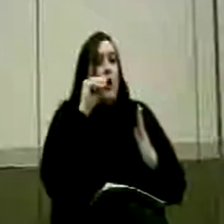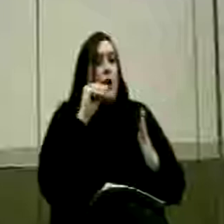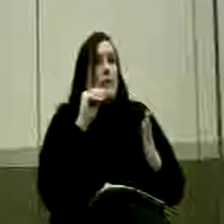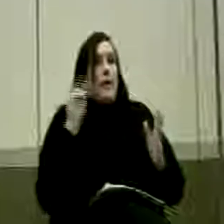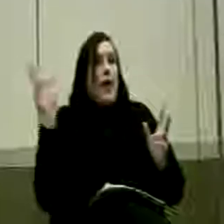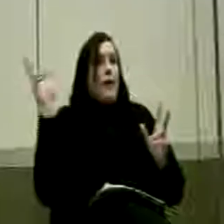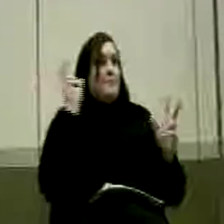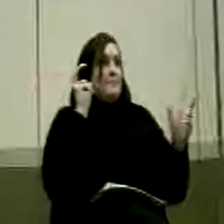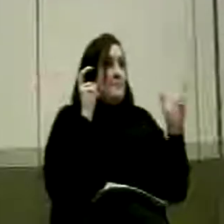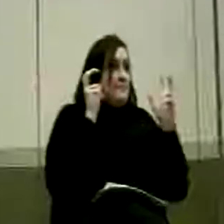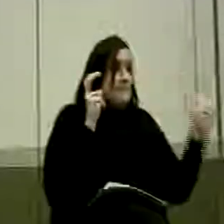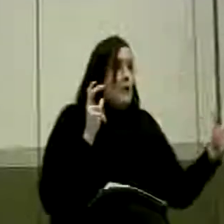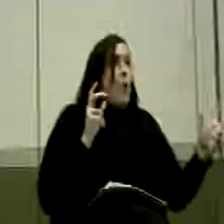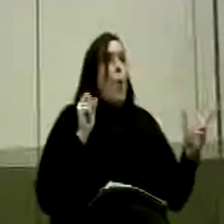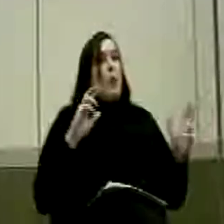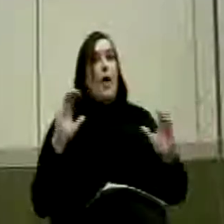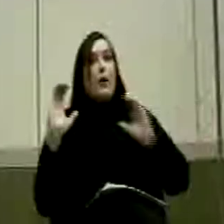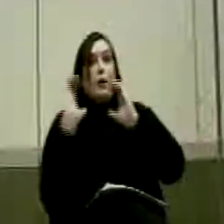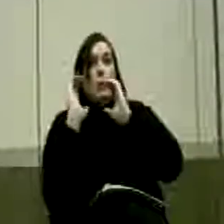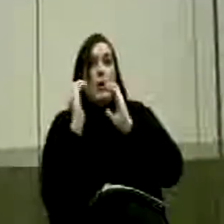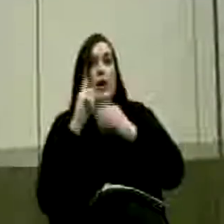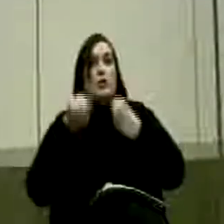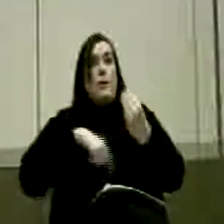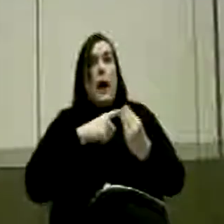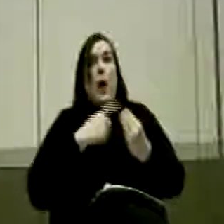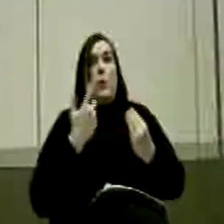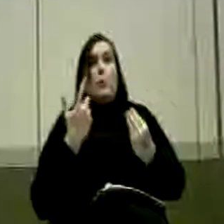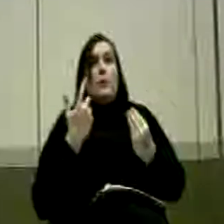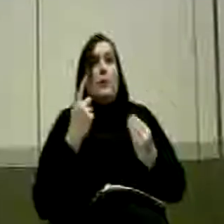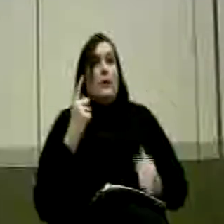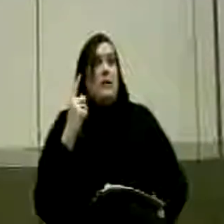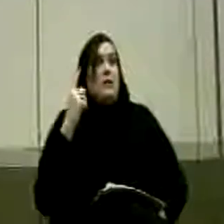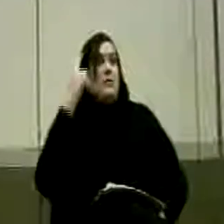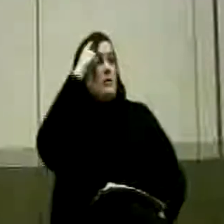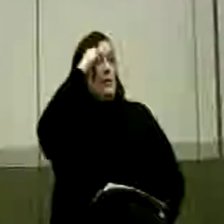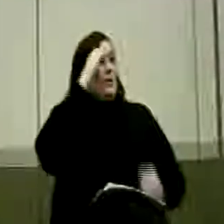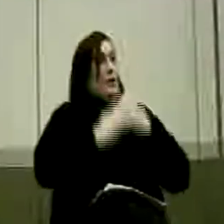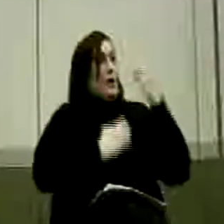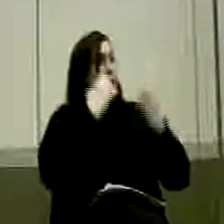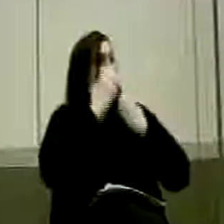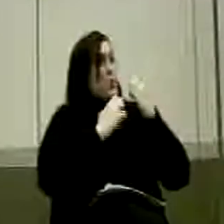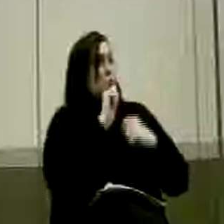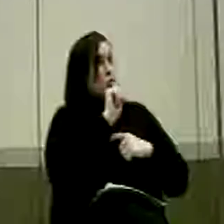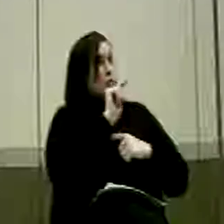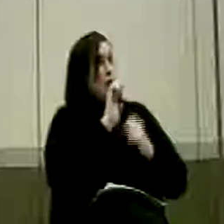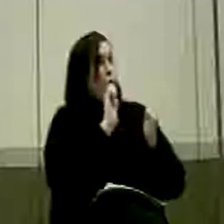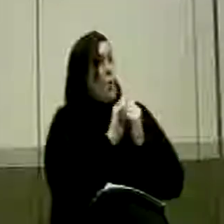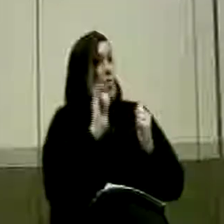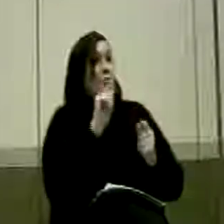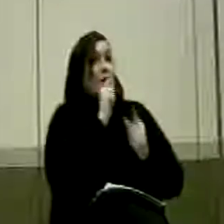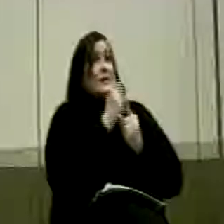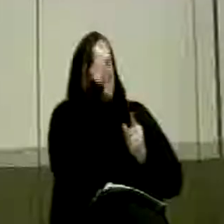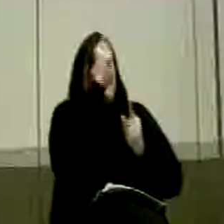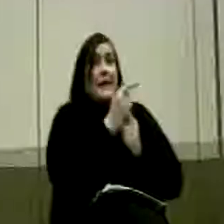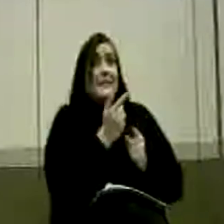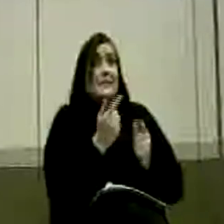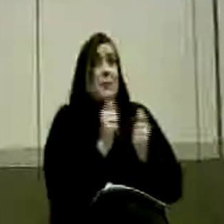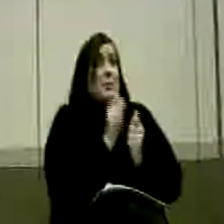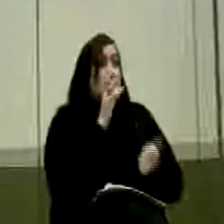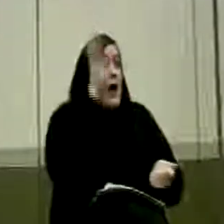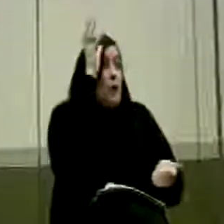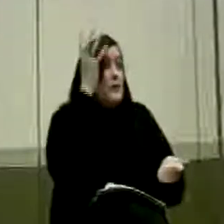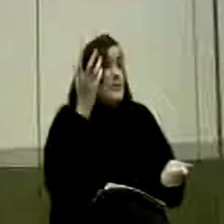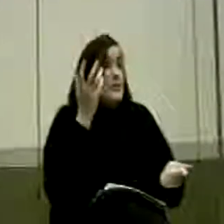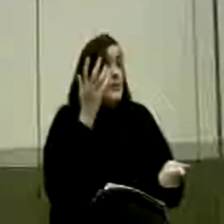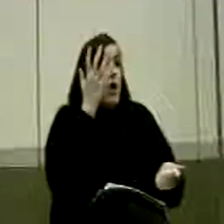the communication about of thinking and emotional states with their siblings and their parents in those